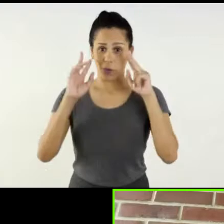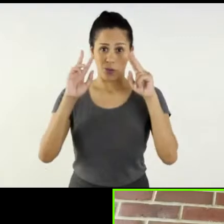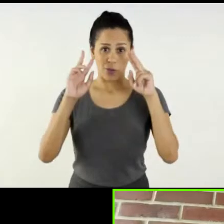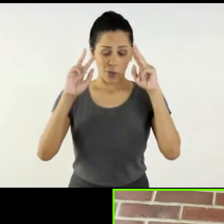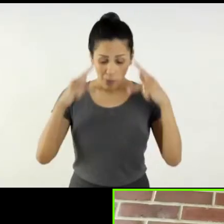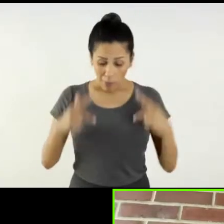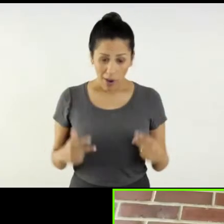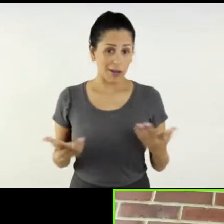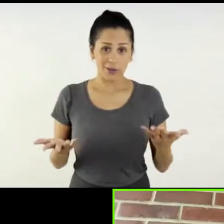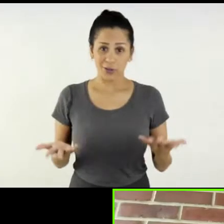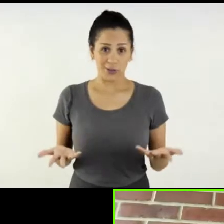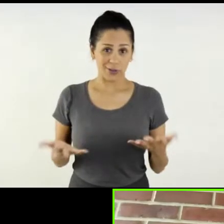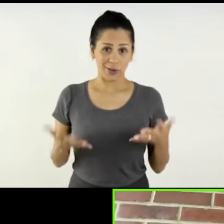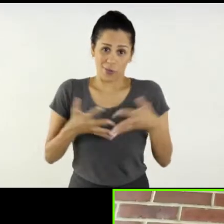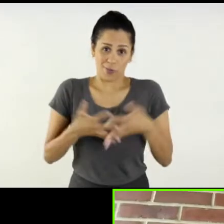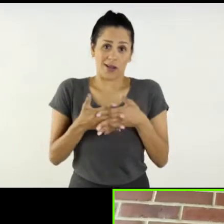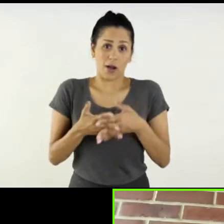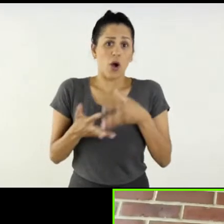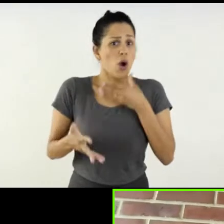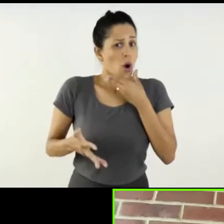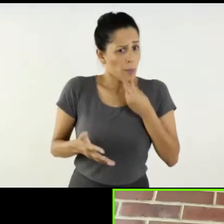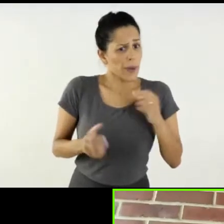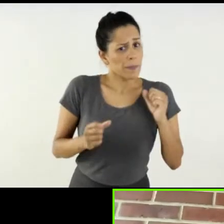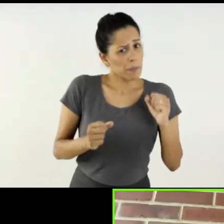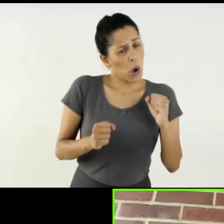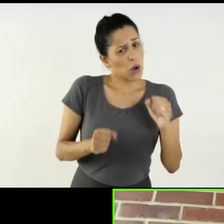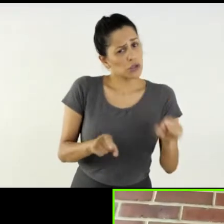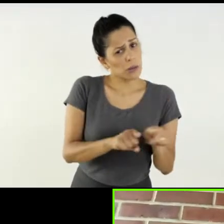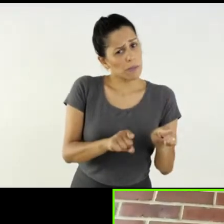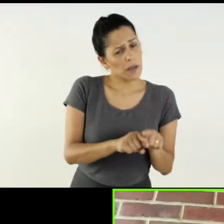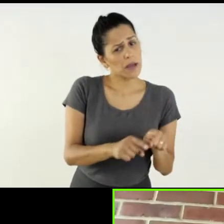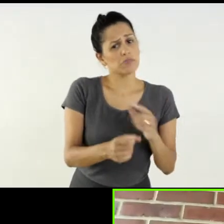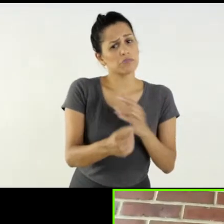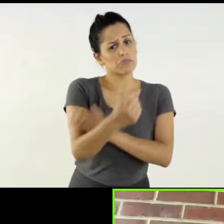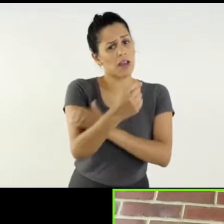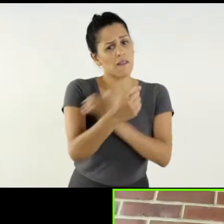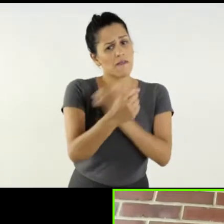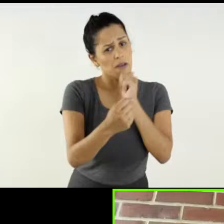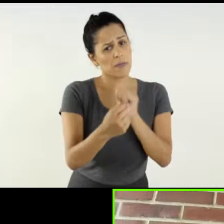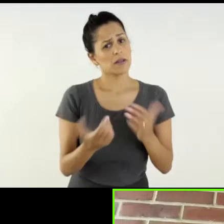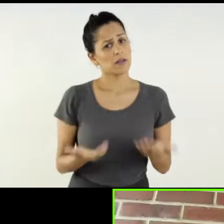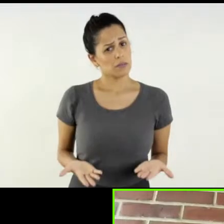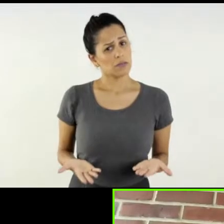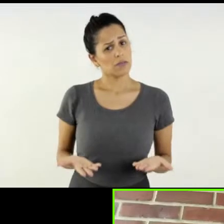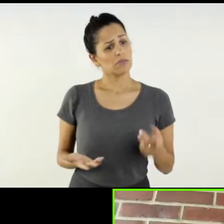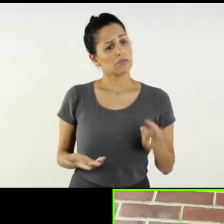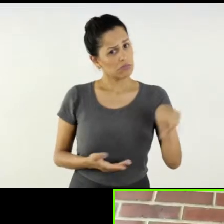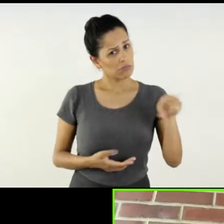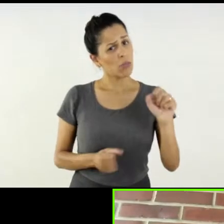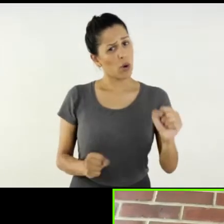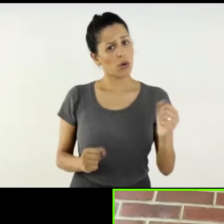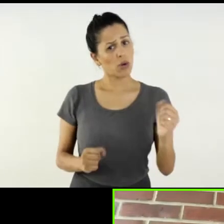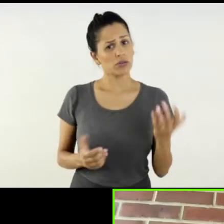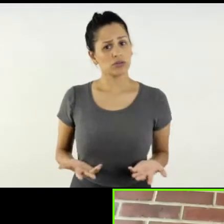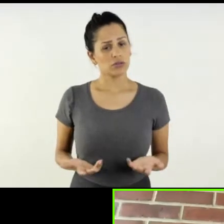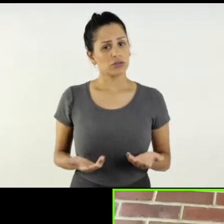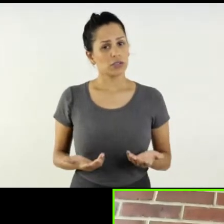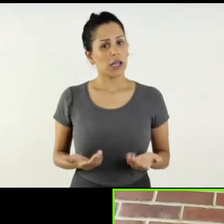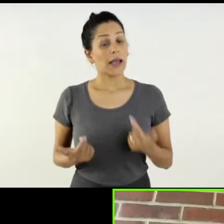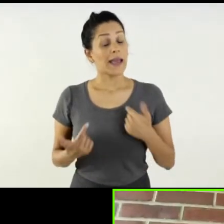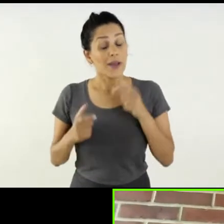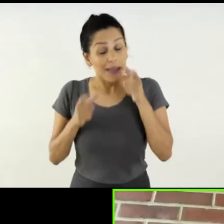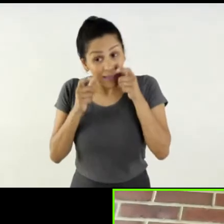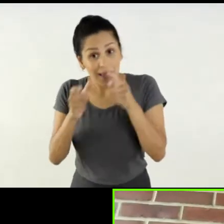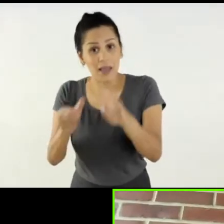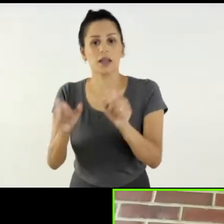feminists. My interest really lies much more in this question that I hope I was